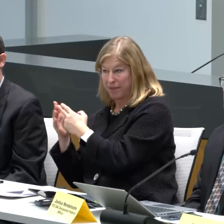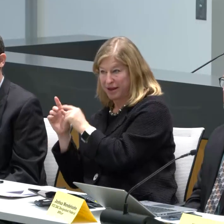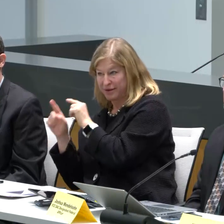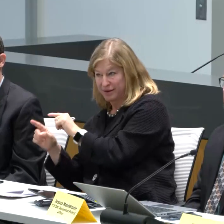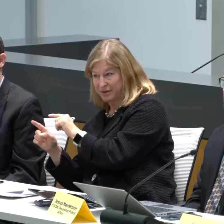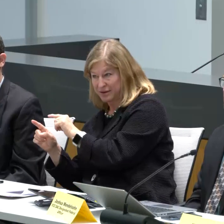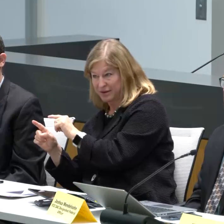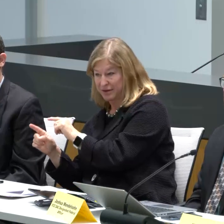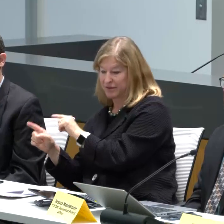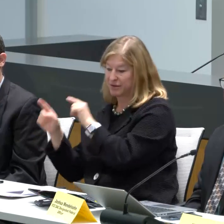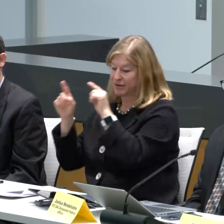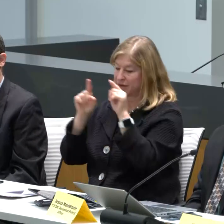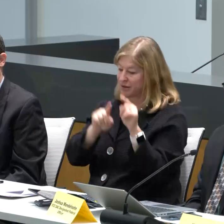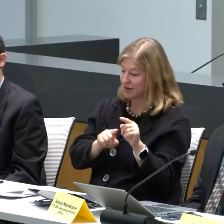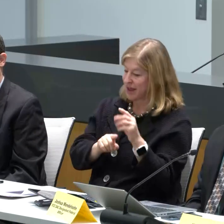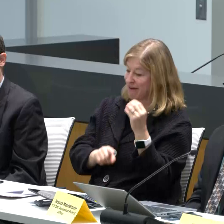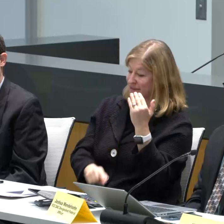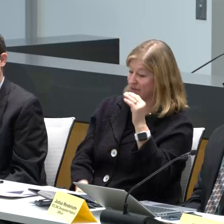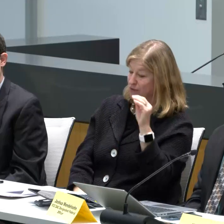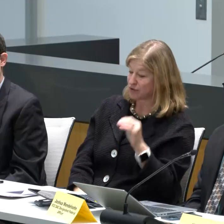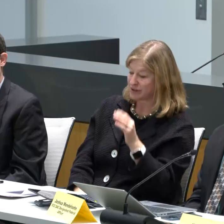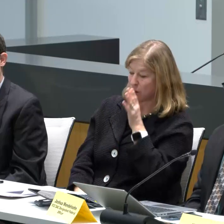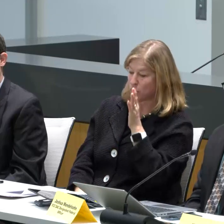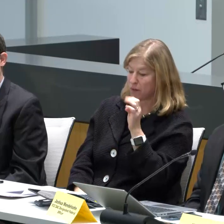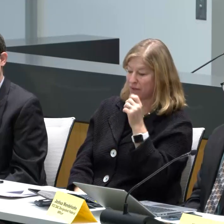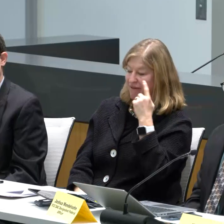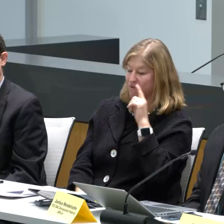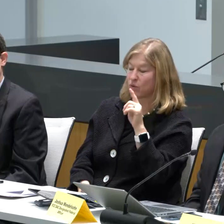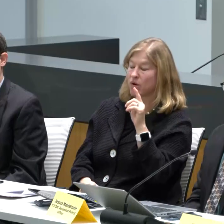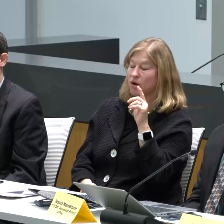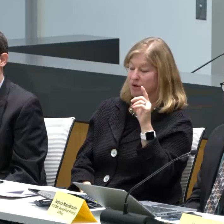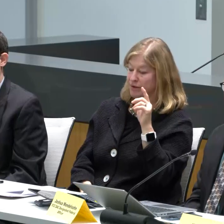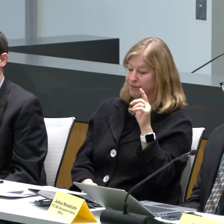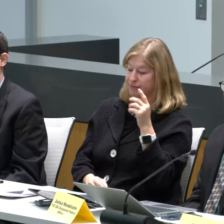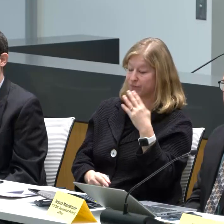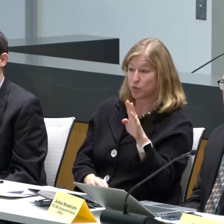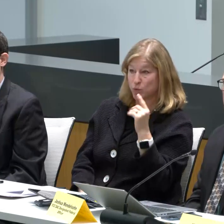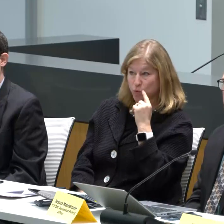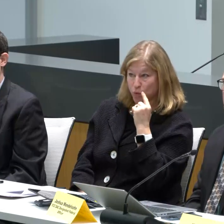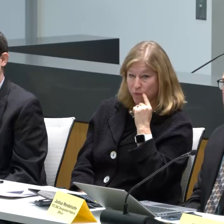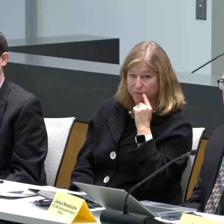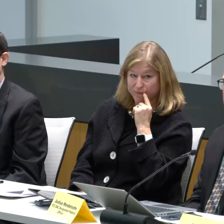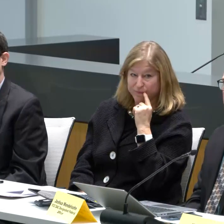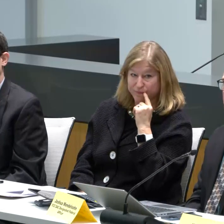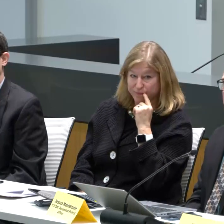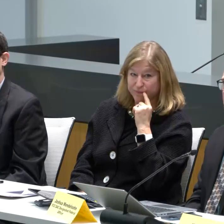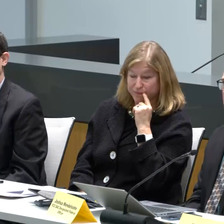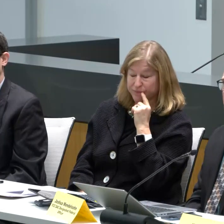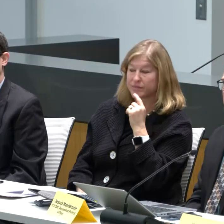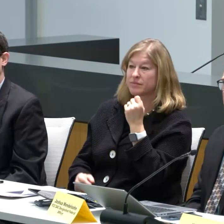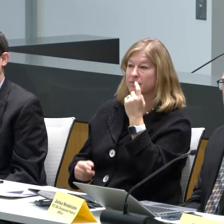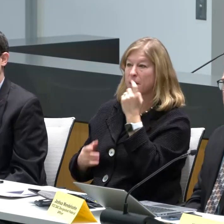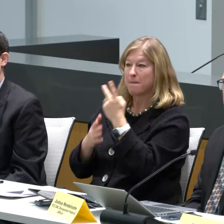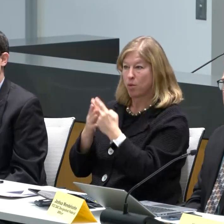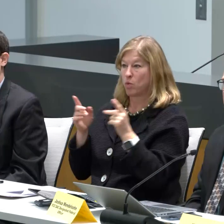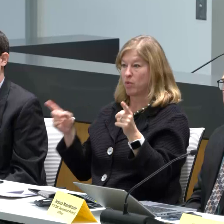85% requirement for telecoil coupling, and 15% would be the requirement for Bluetooth